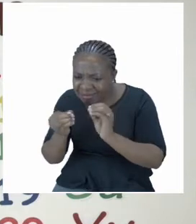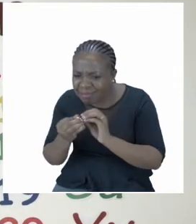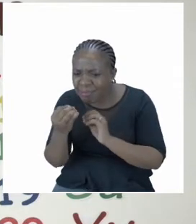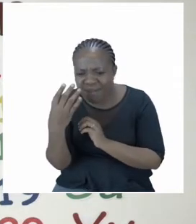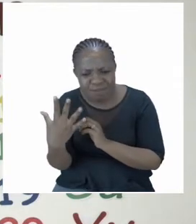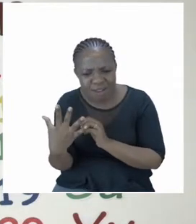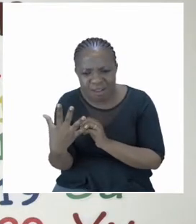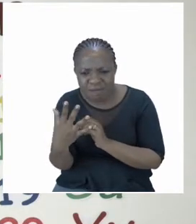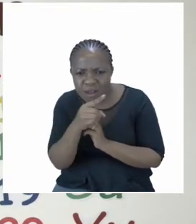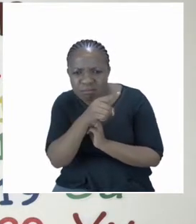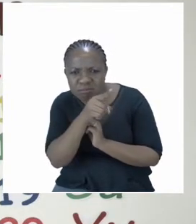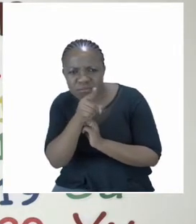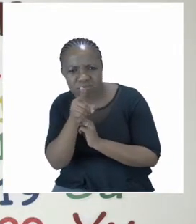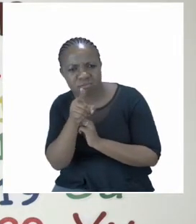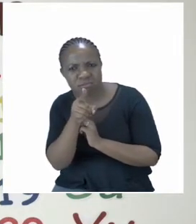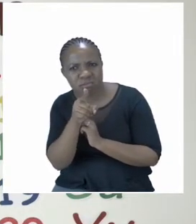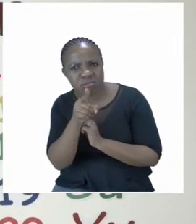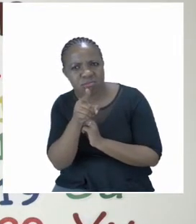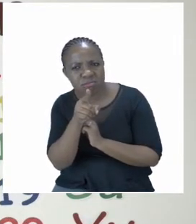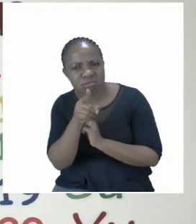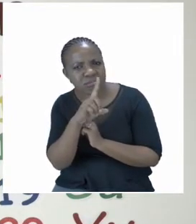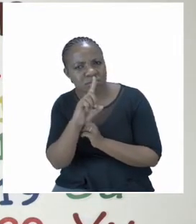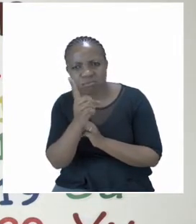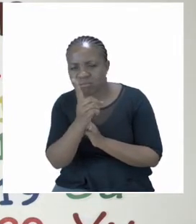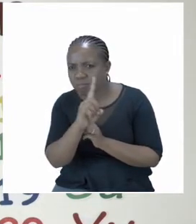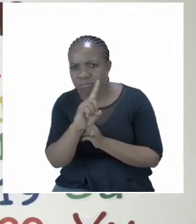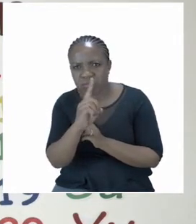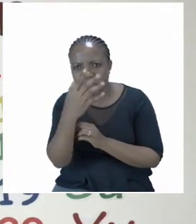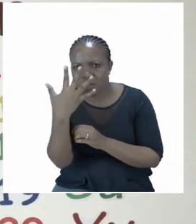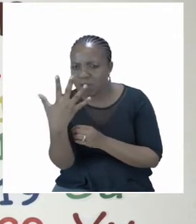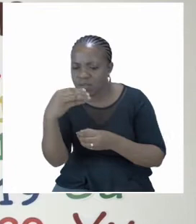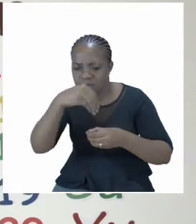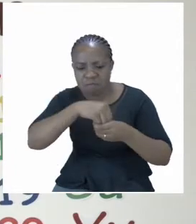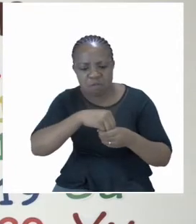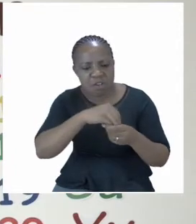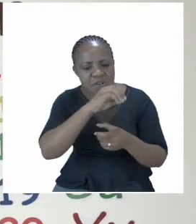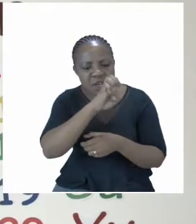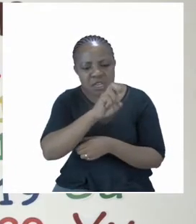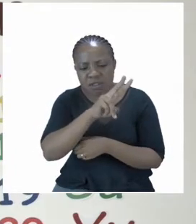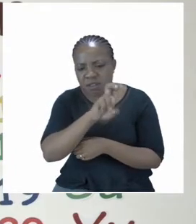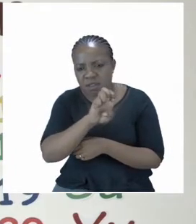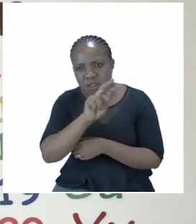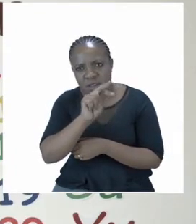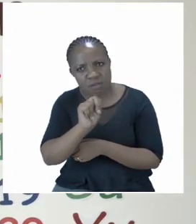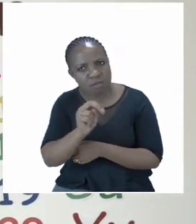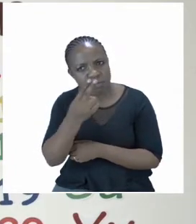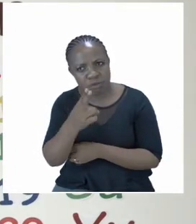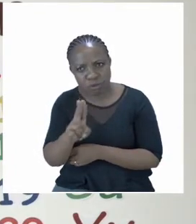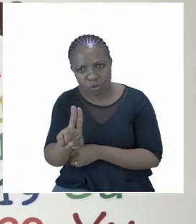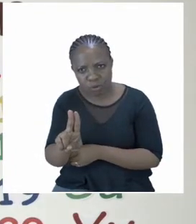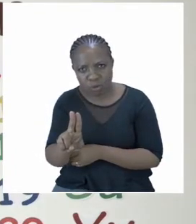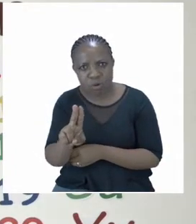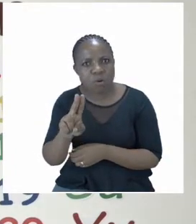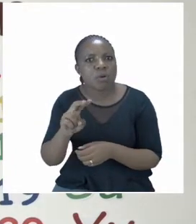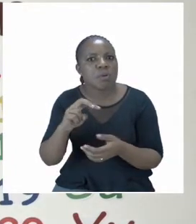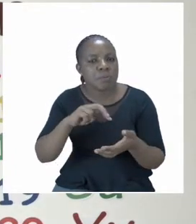number because there is a 1 and a 5. And when we are talking about even numbers, we are looking for either